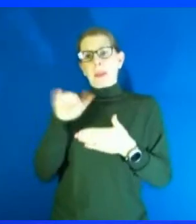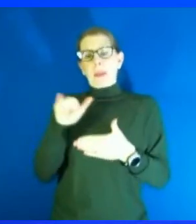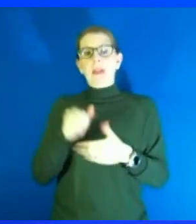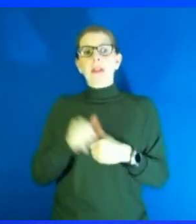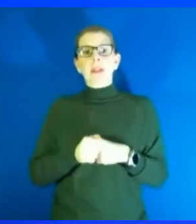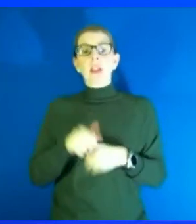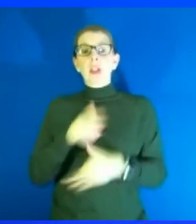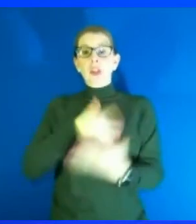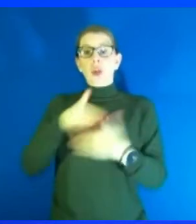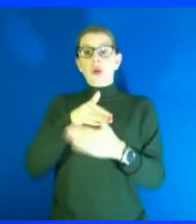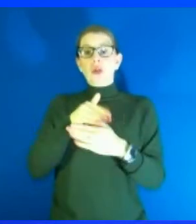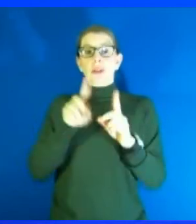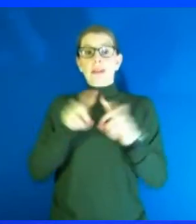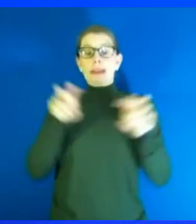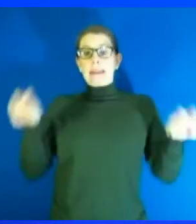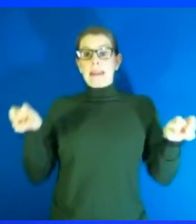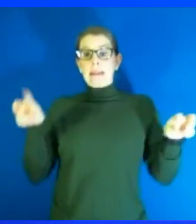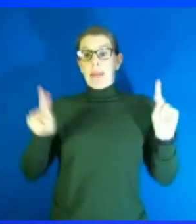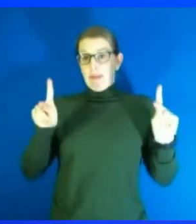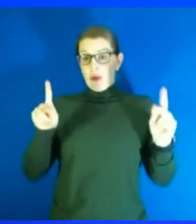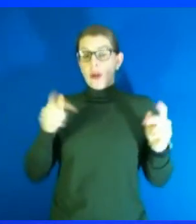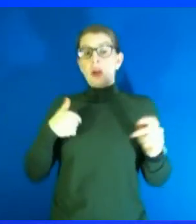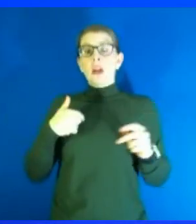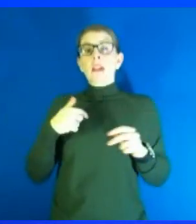distance people. We've spaced chairs out.